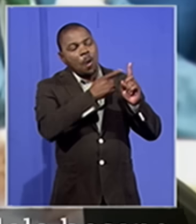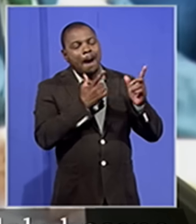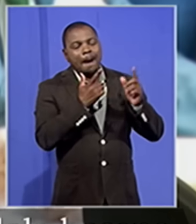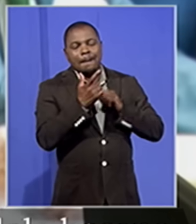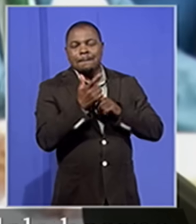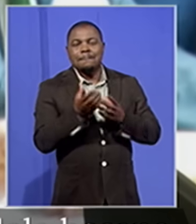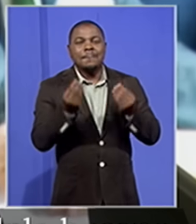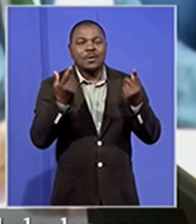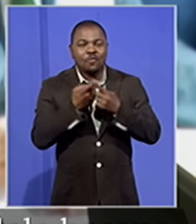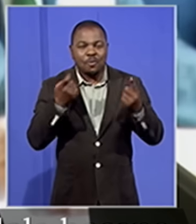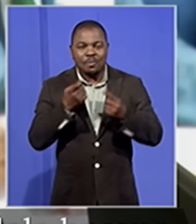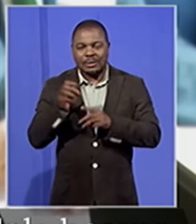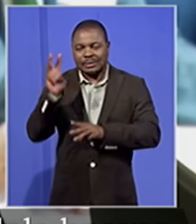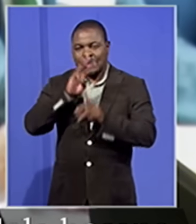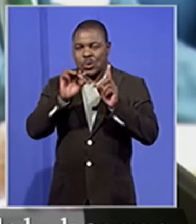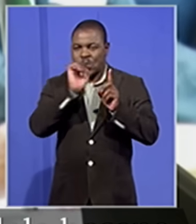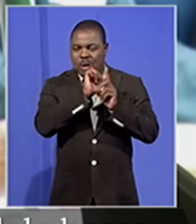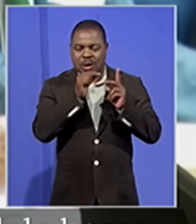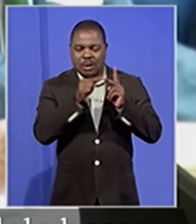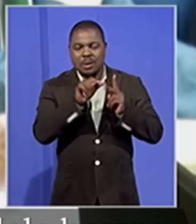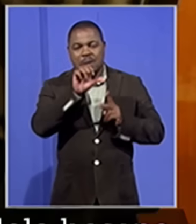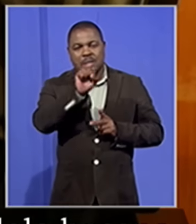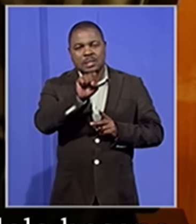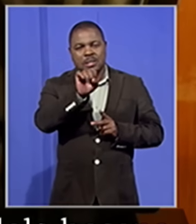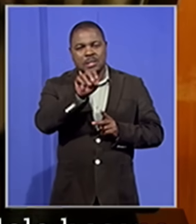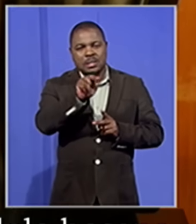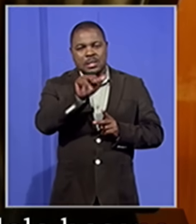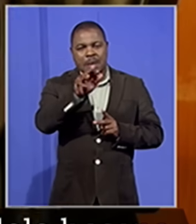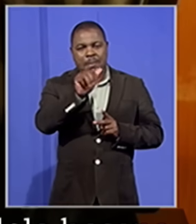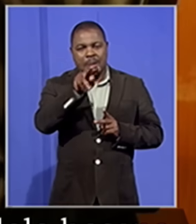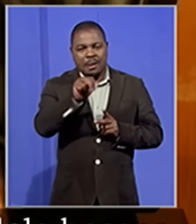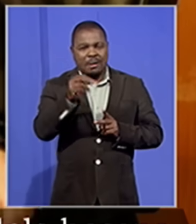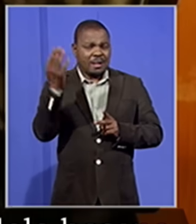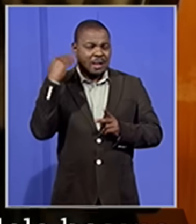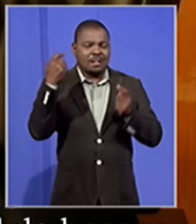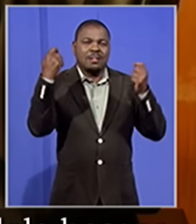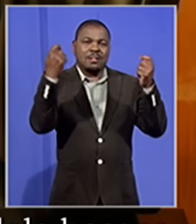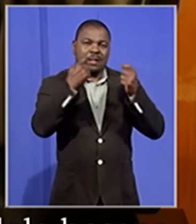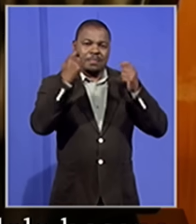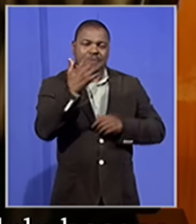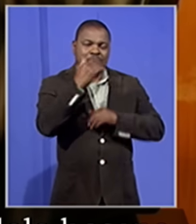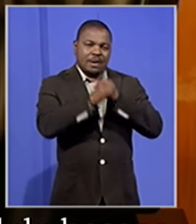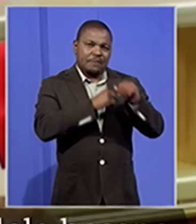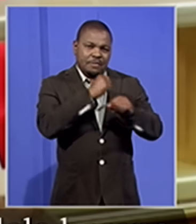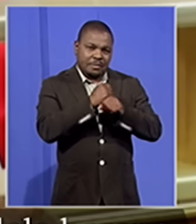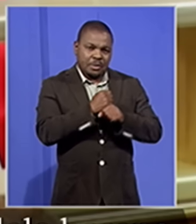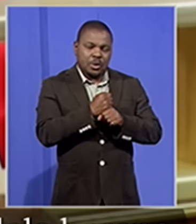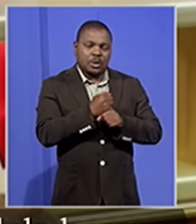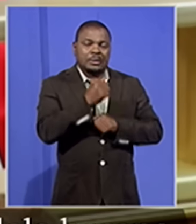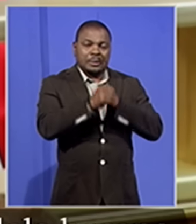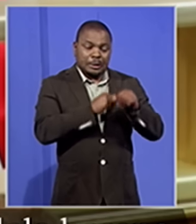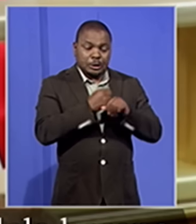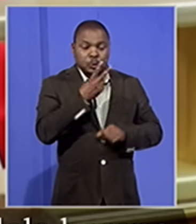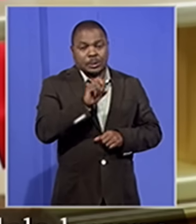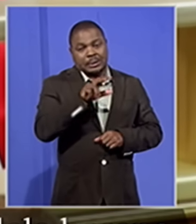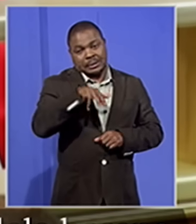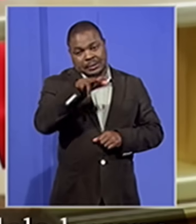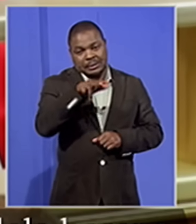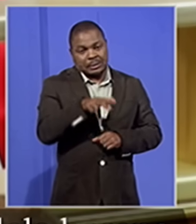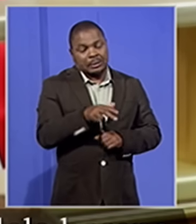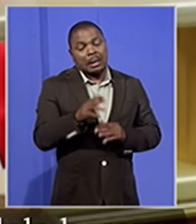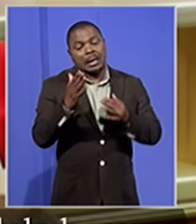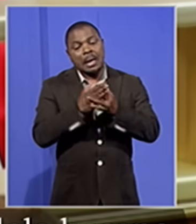wa mehleng Adrian Snyman nakong ya mokete wa dilemo tse 5 tsa ho thewa ha mokga ka Phupu ka 2018. Nyewe ena ile ya